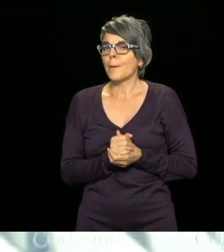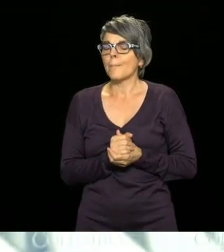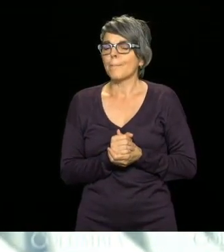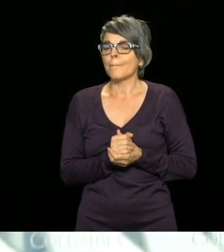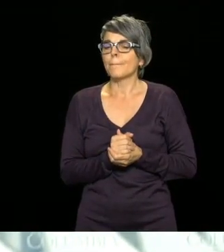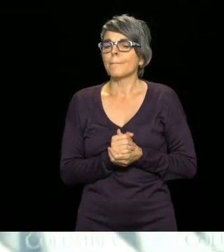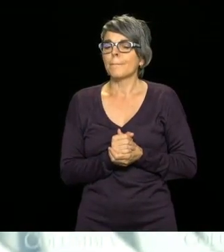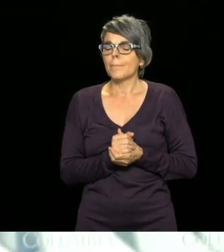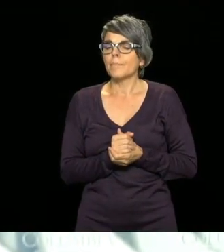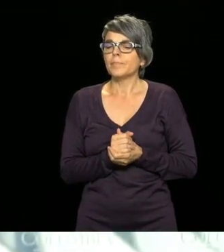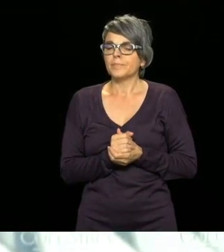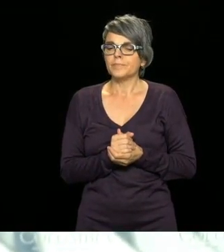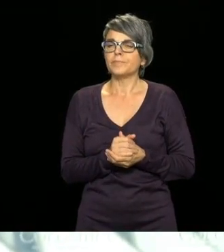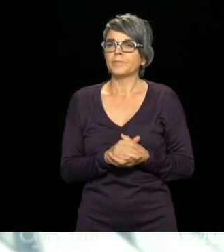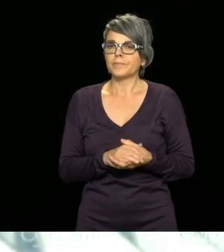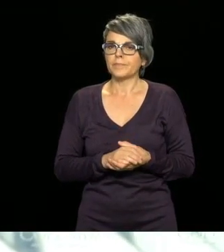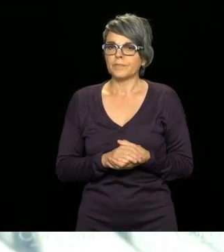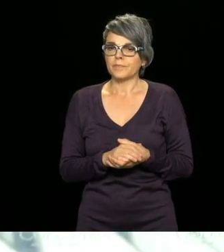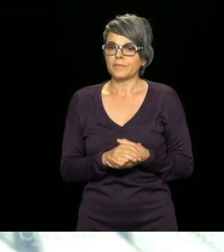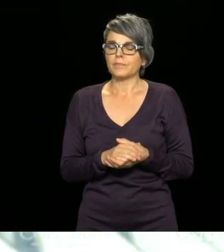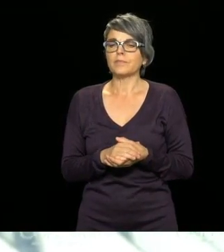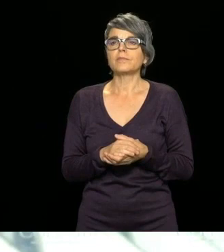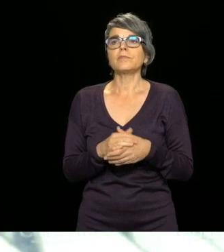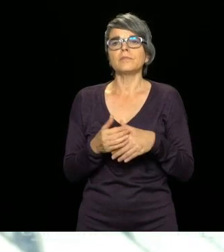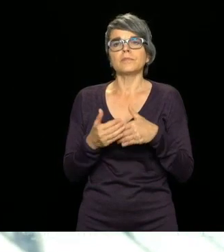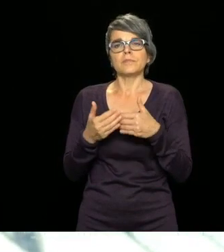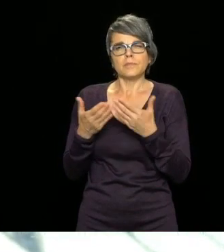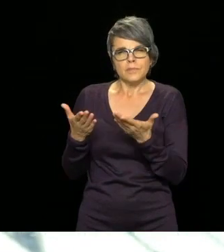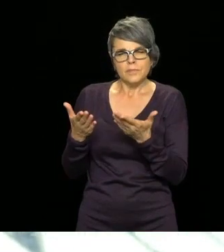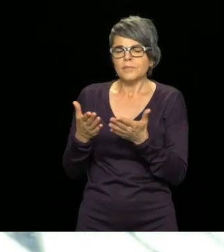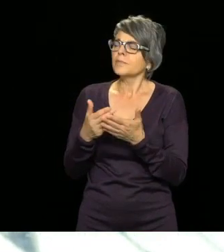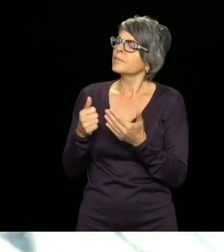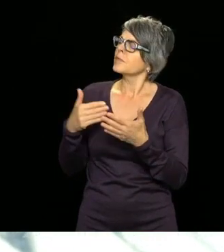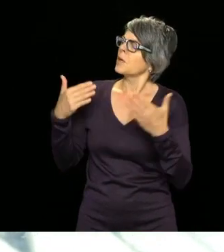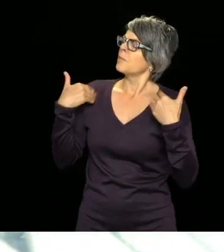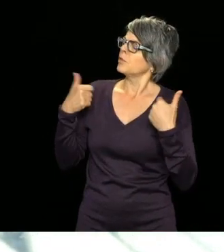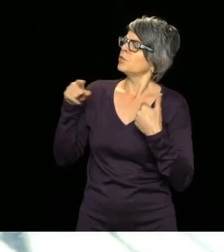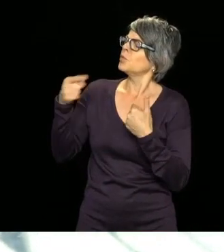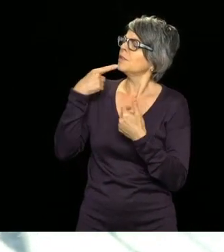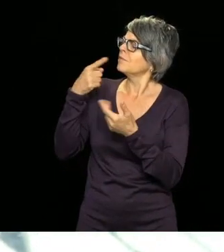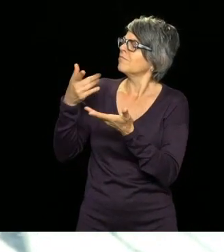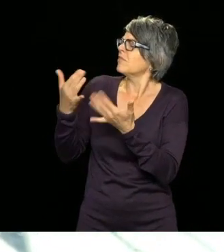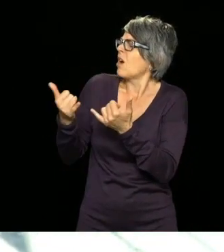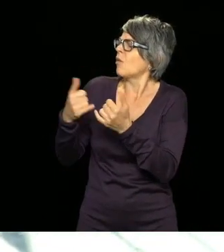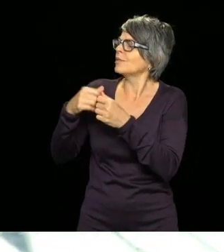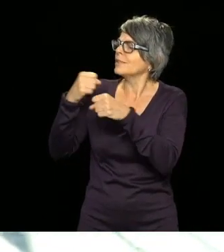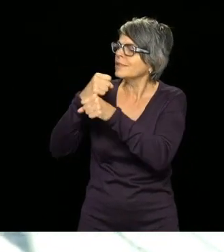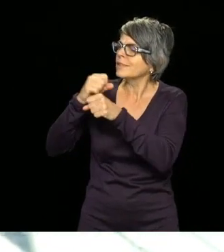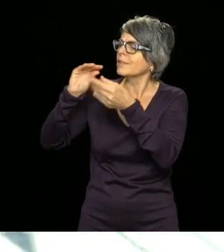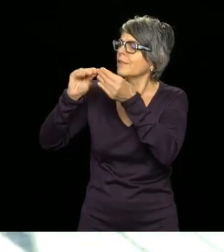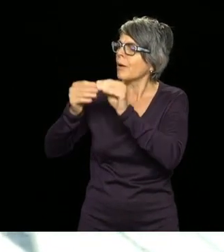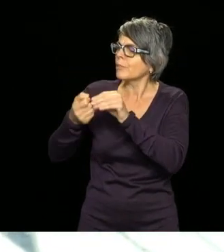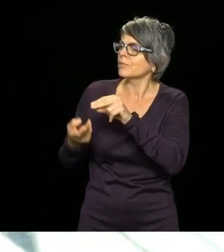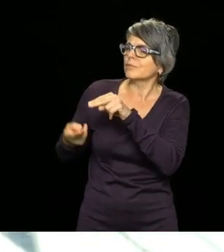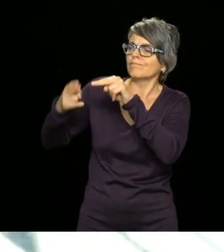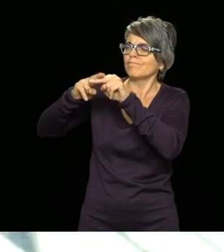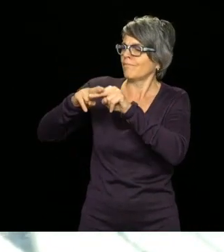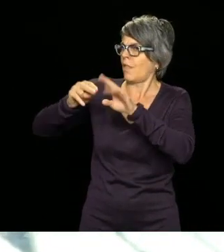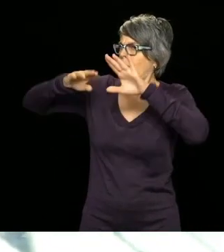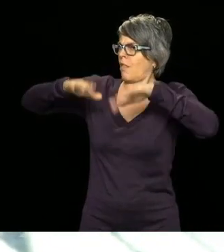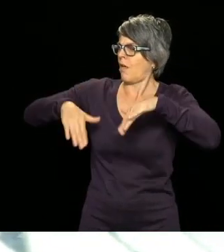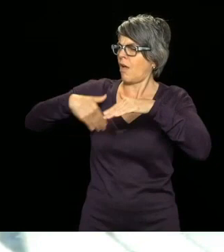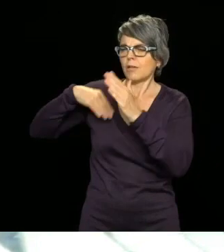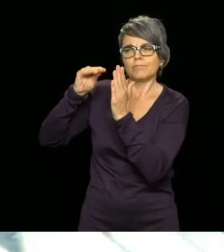about the numbers and that we don't have them yet for this type of crime. I'm wondering if you can talk about also the other types of